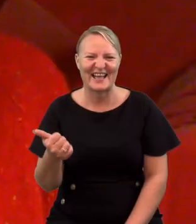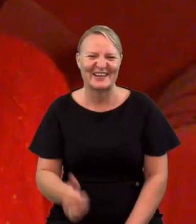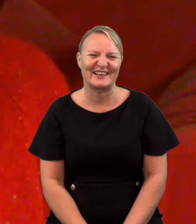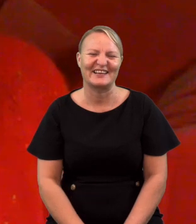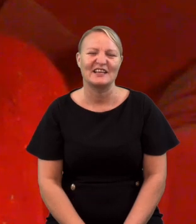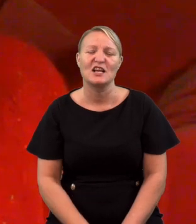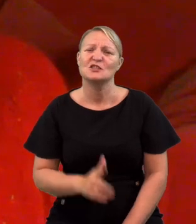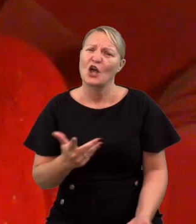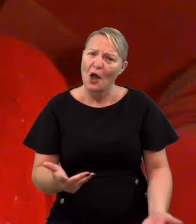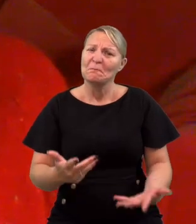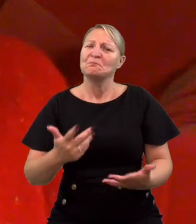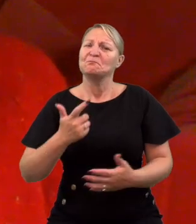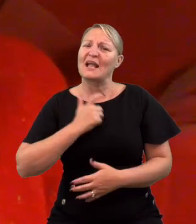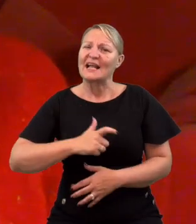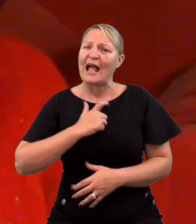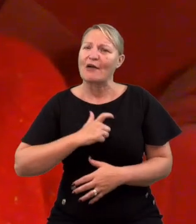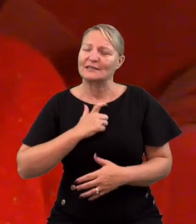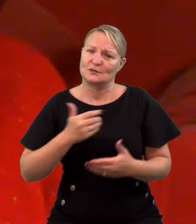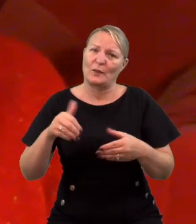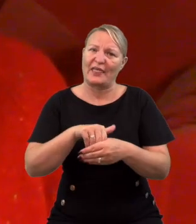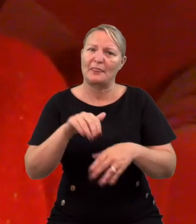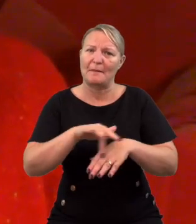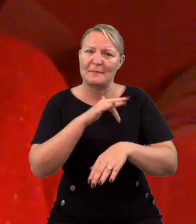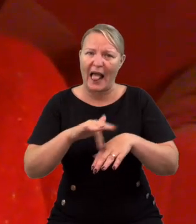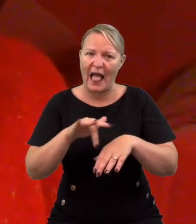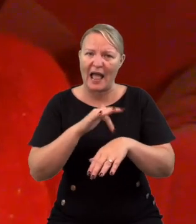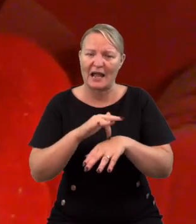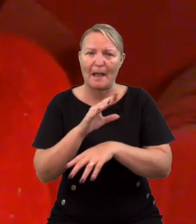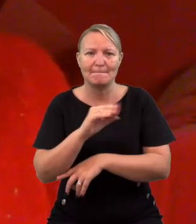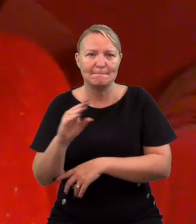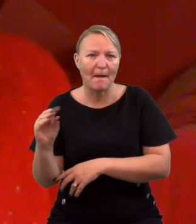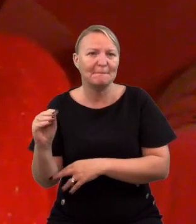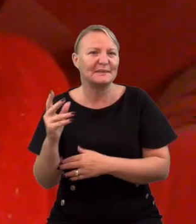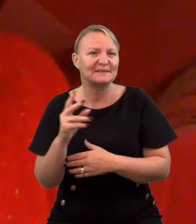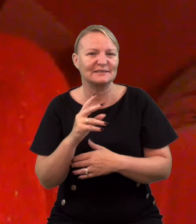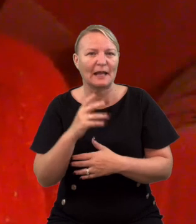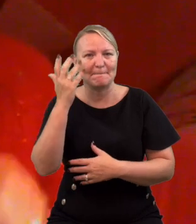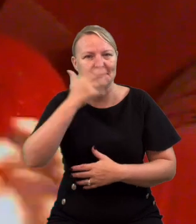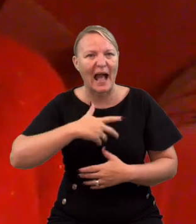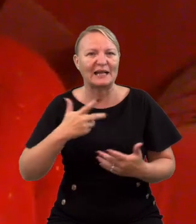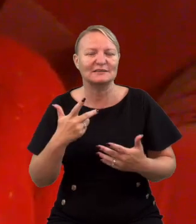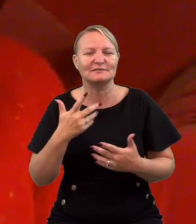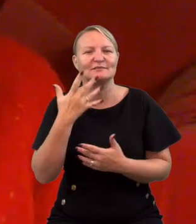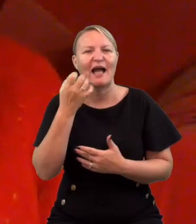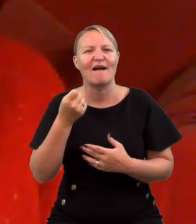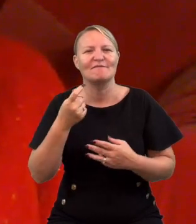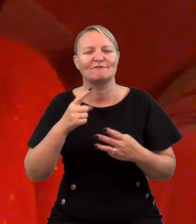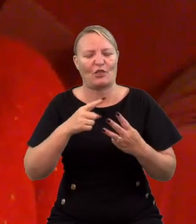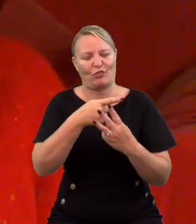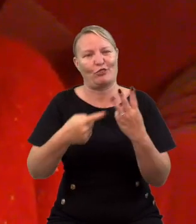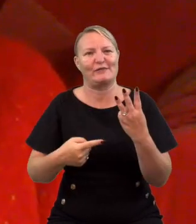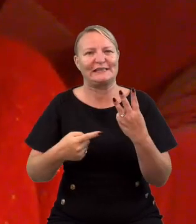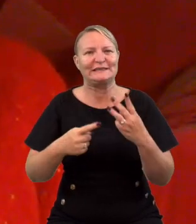Hello. Well, the characters in the play that are portrayed by puppets and masks really fall into three